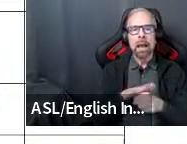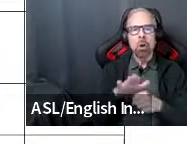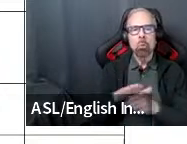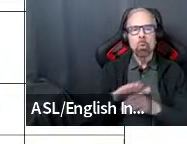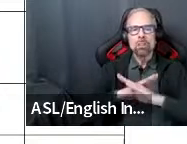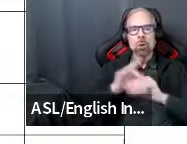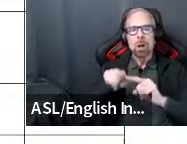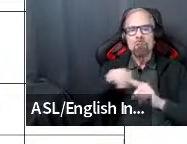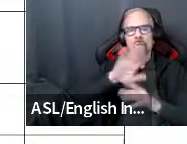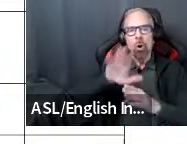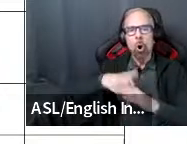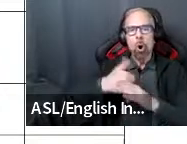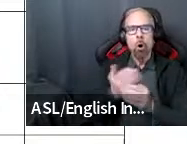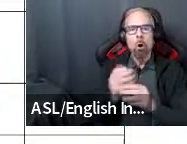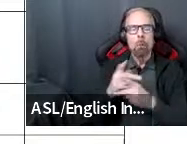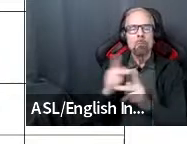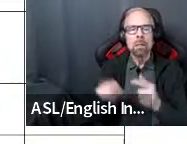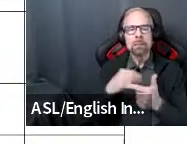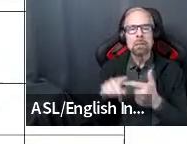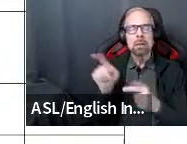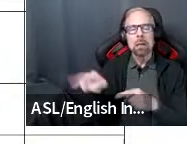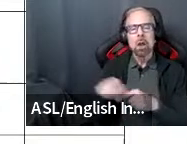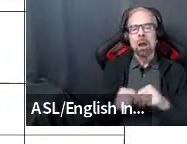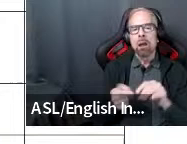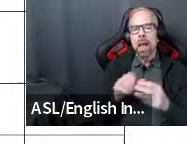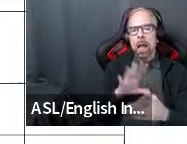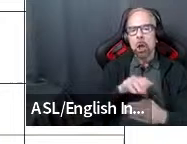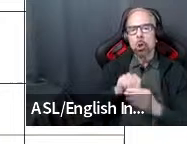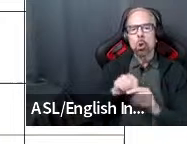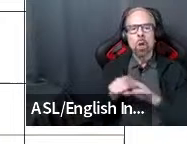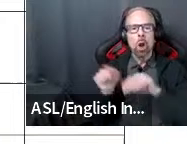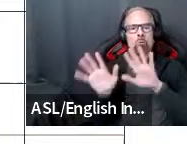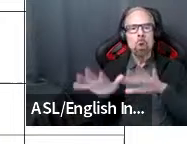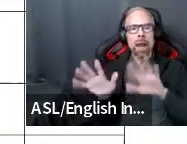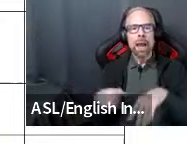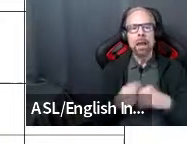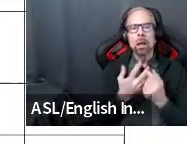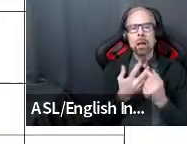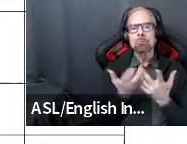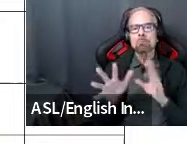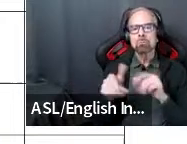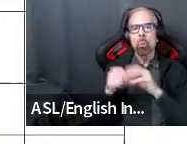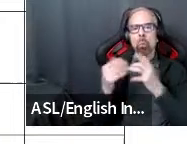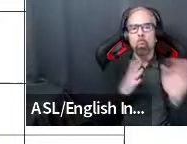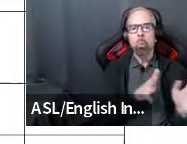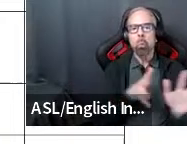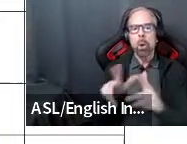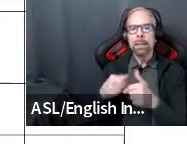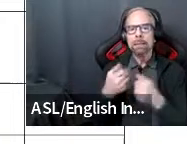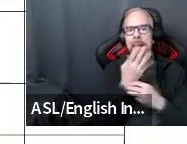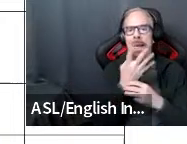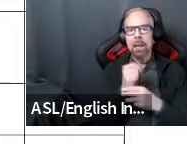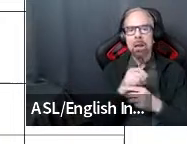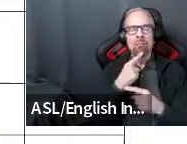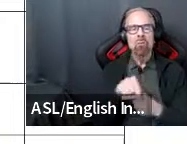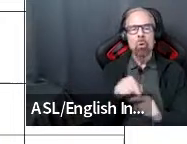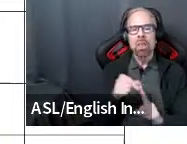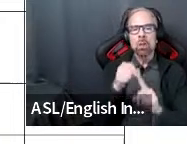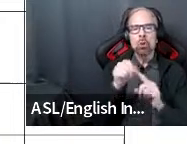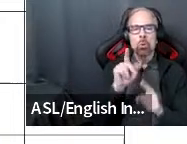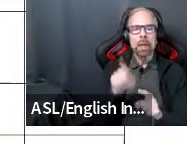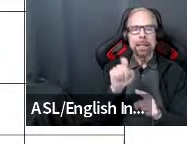conditions at transit stations, including rain, wind, and heat. Special consideration should be made for the unique needs of the elevated transit